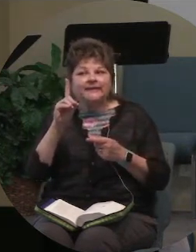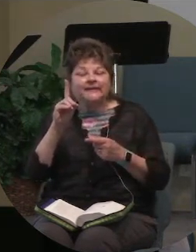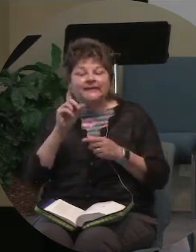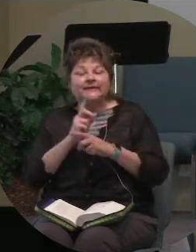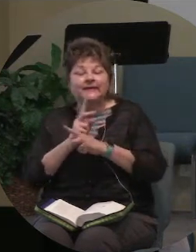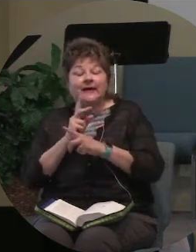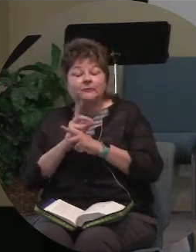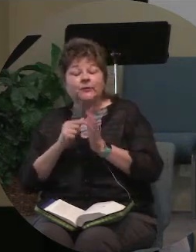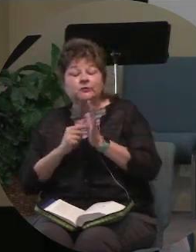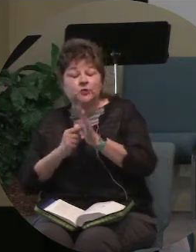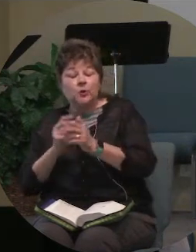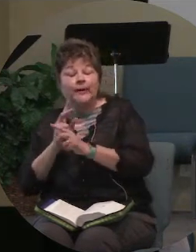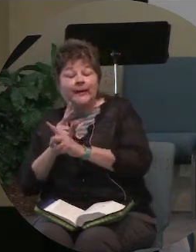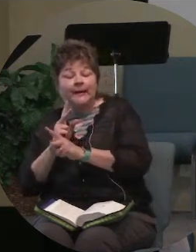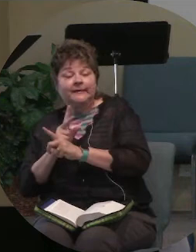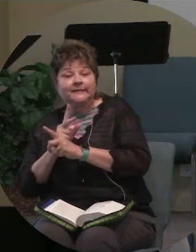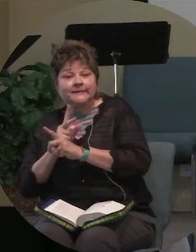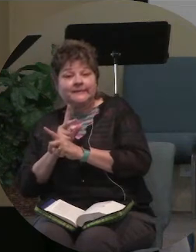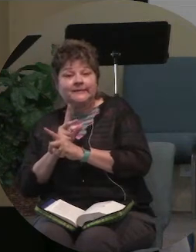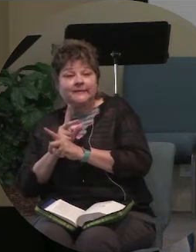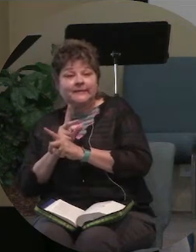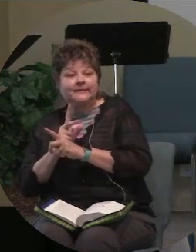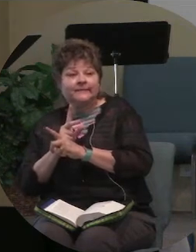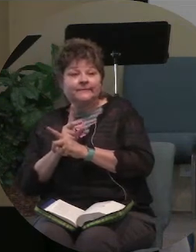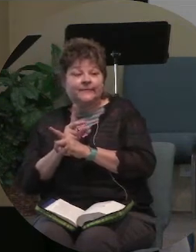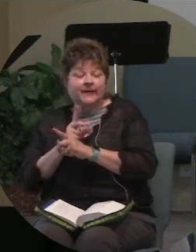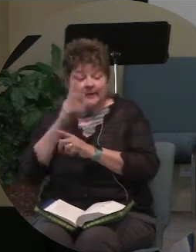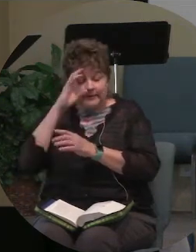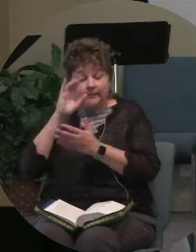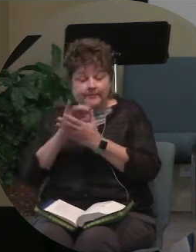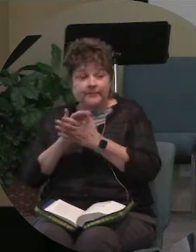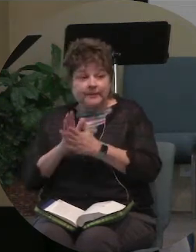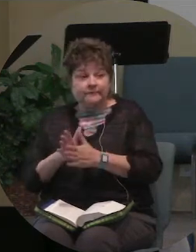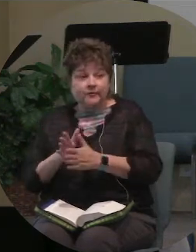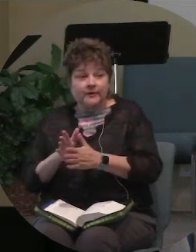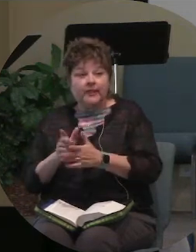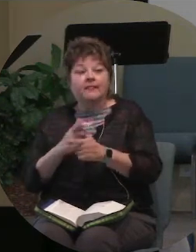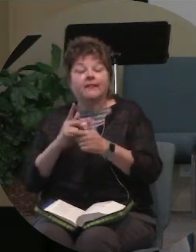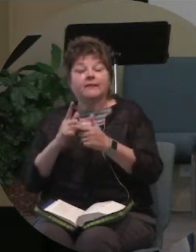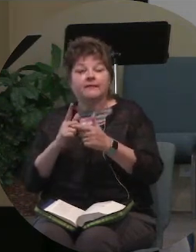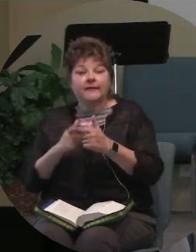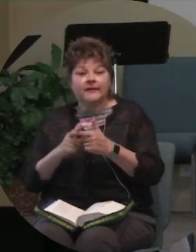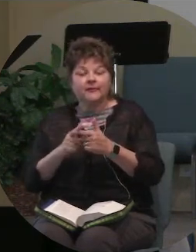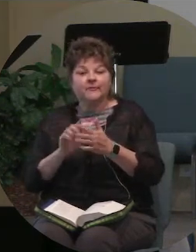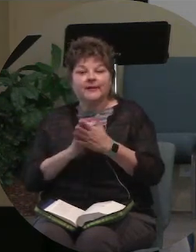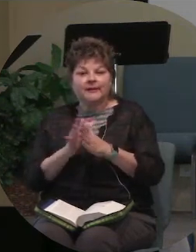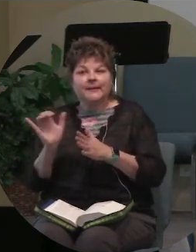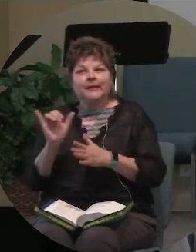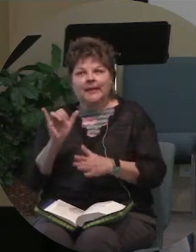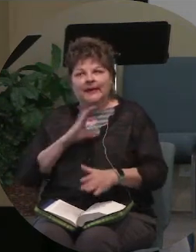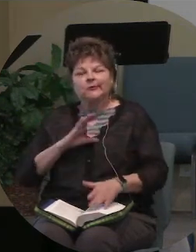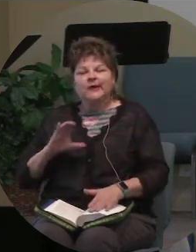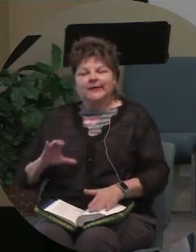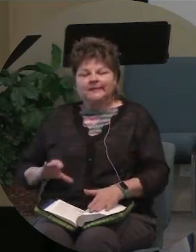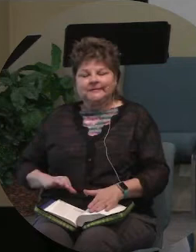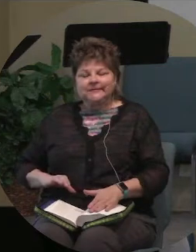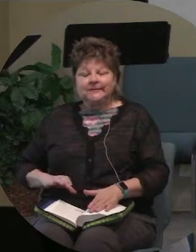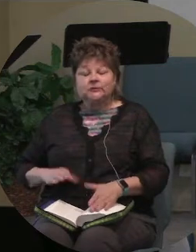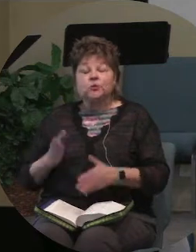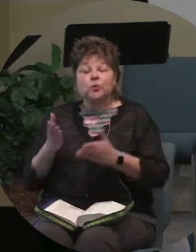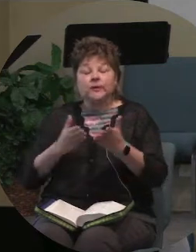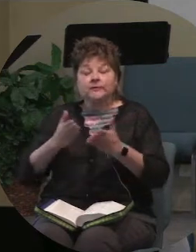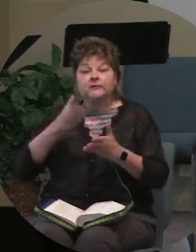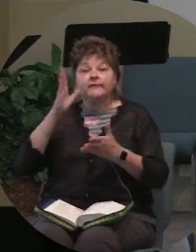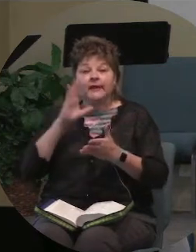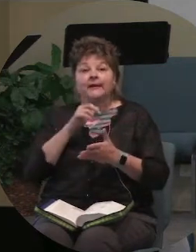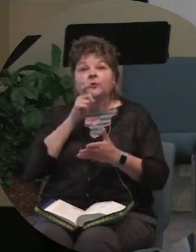display kindness as a believer, then you're being Christ-like. Because we serve a God who